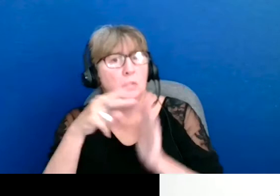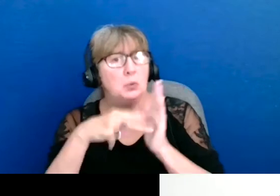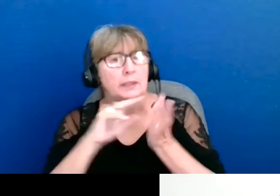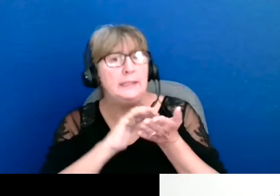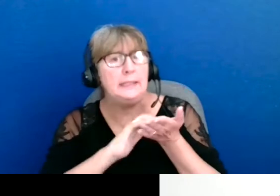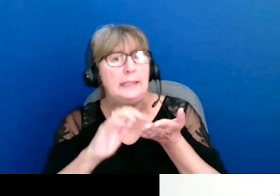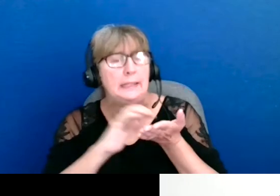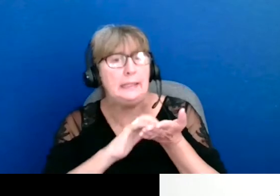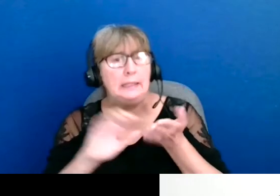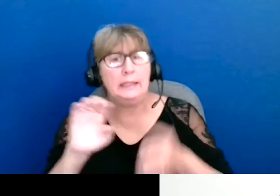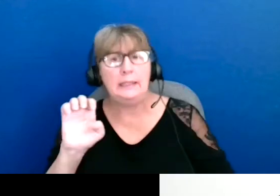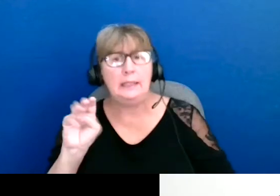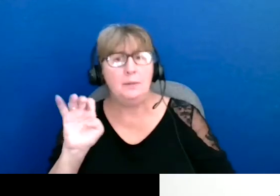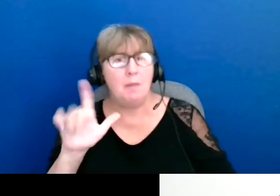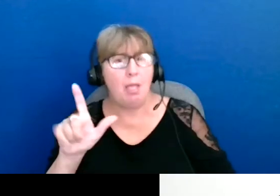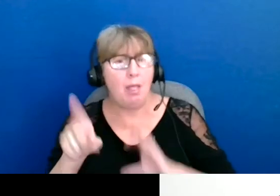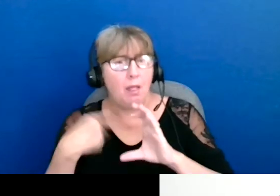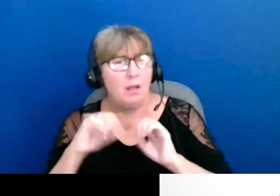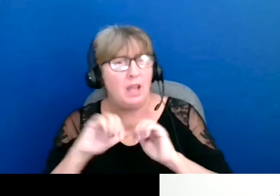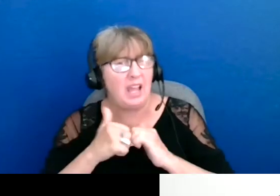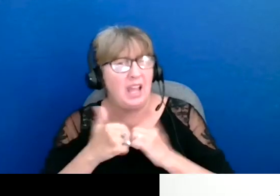the menus?